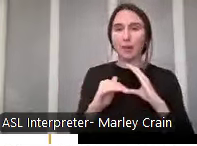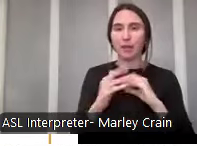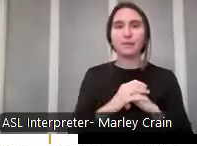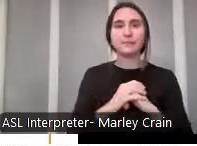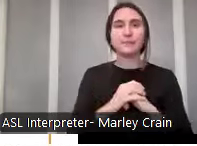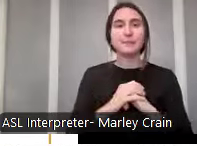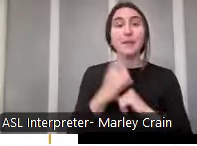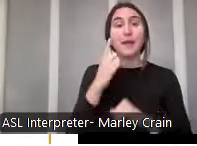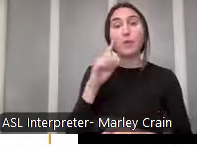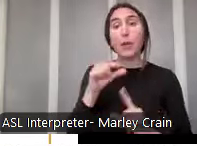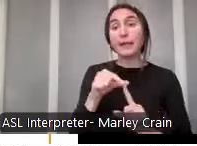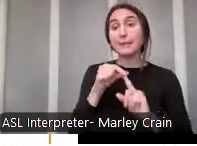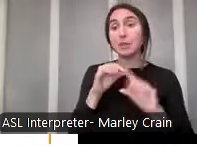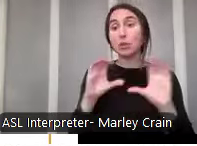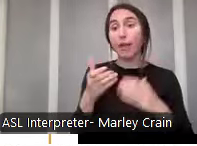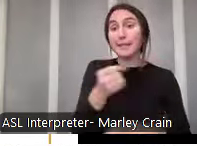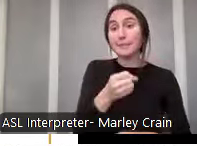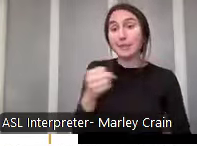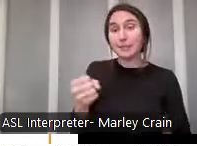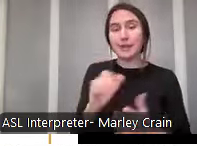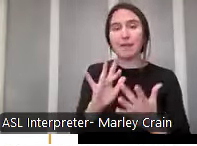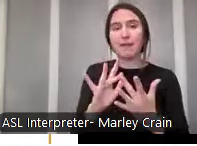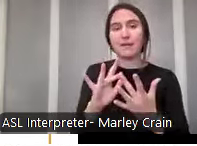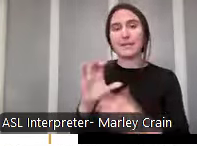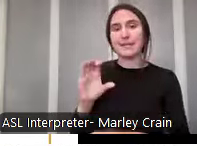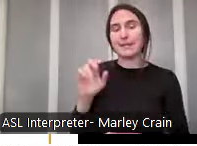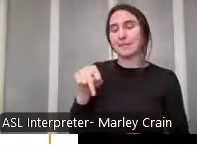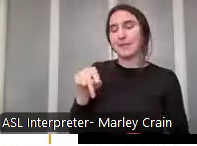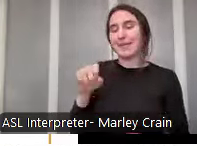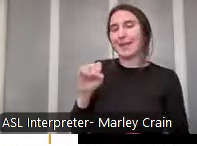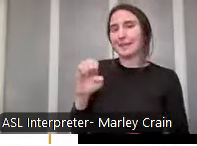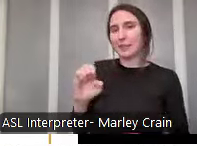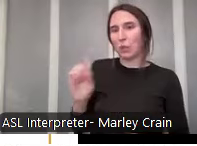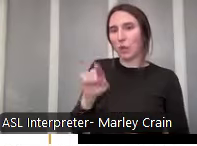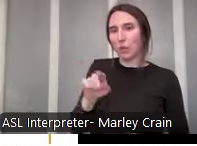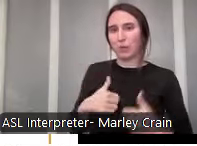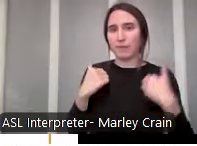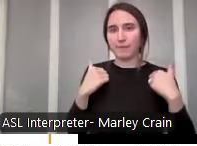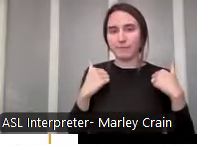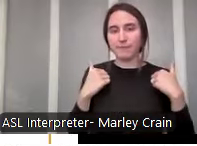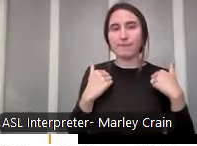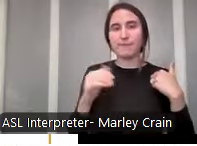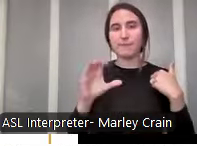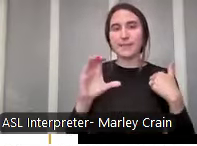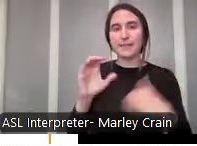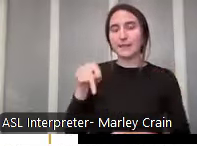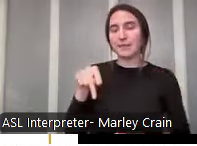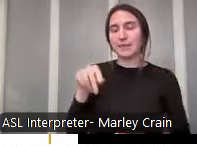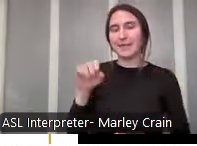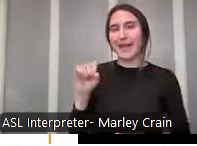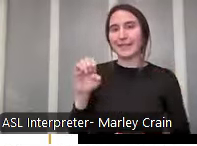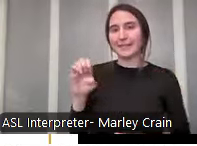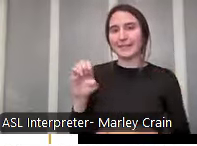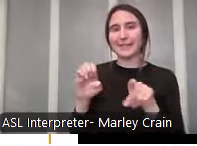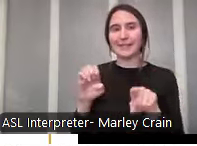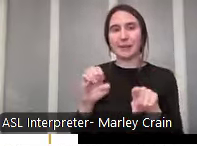can contact the CPSC where you live. And that CPSC in blue with the underline is a hyperlink